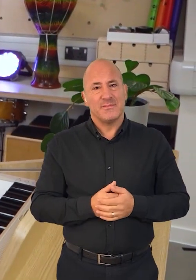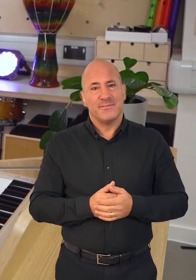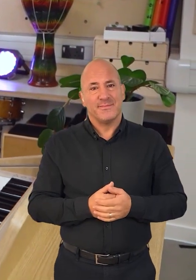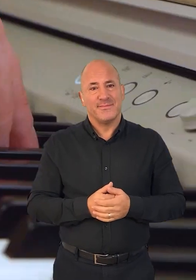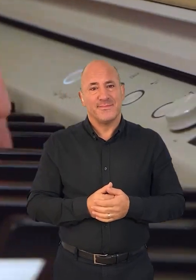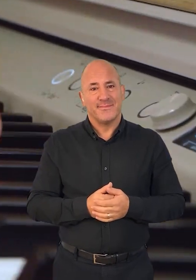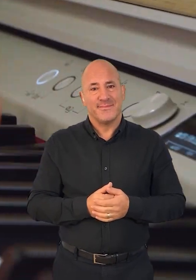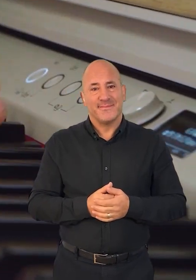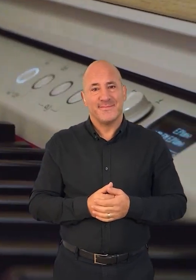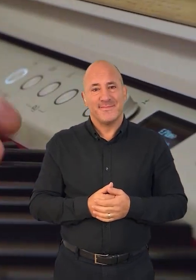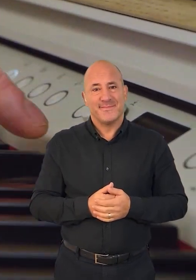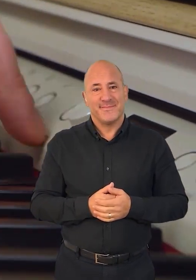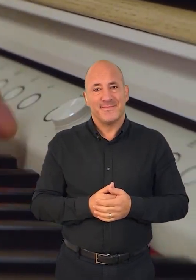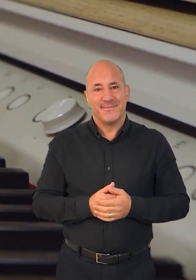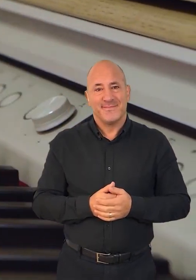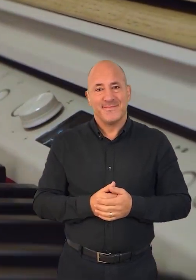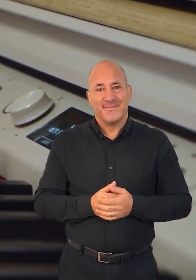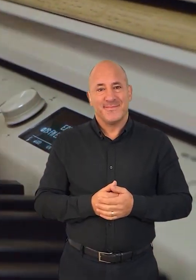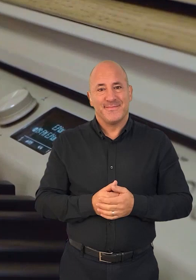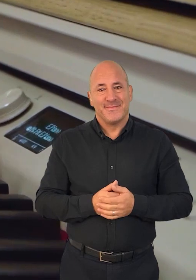can.